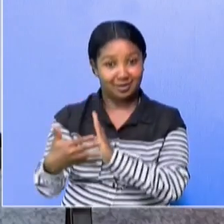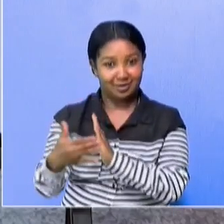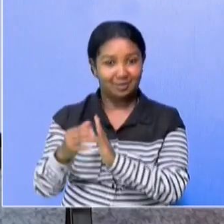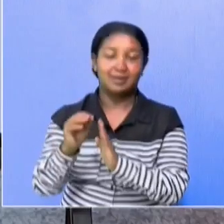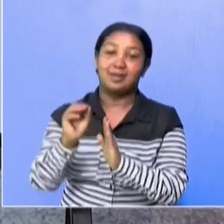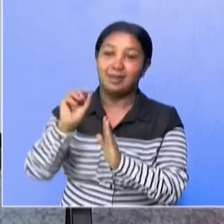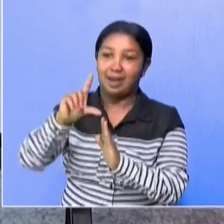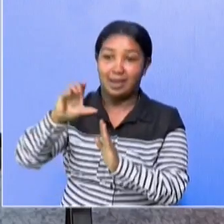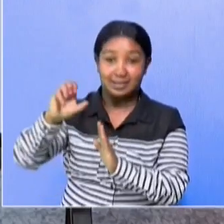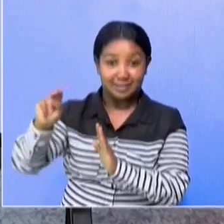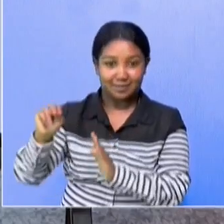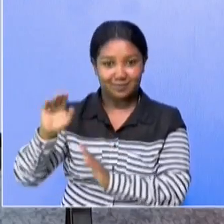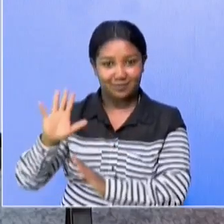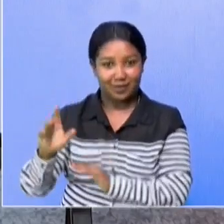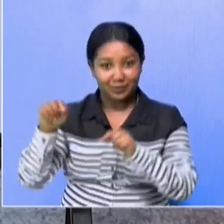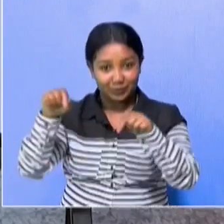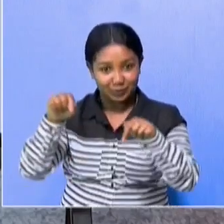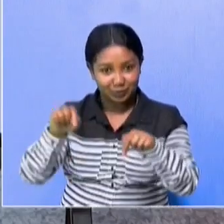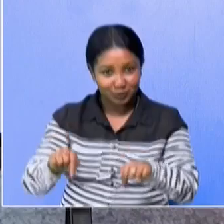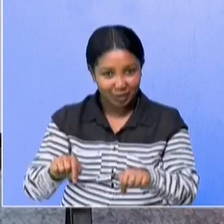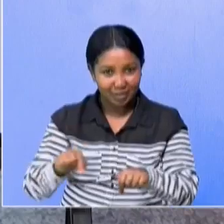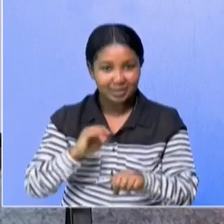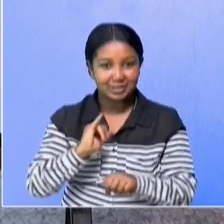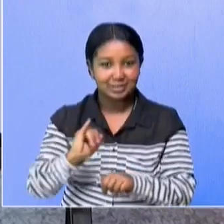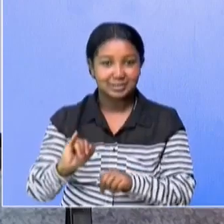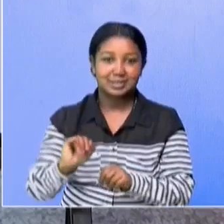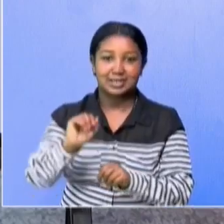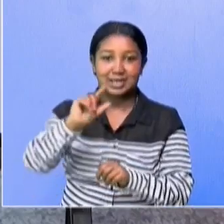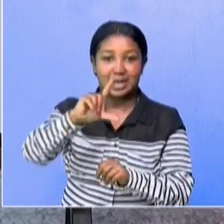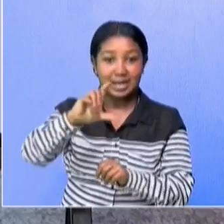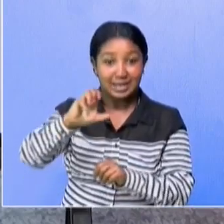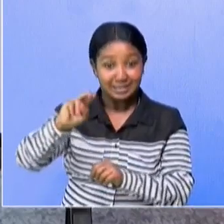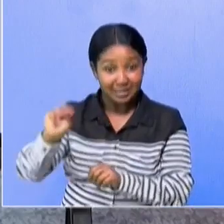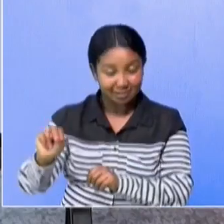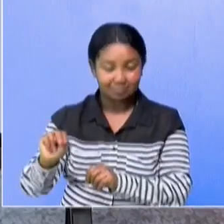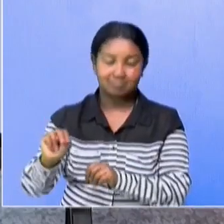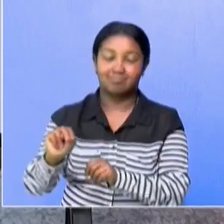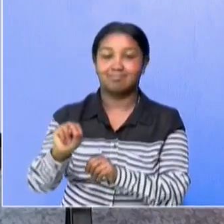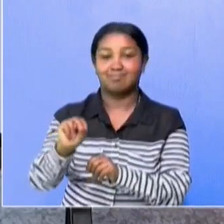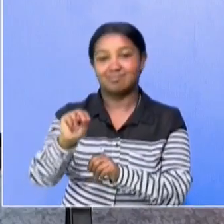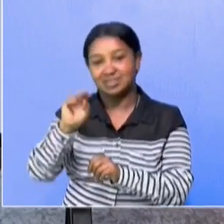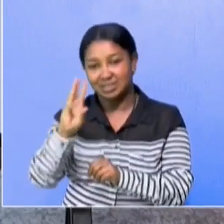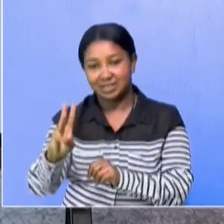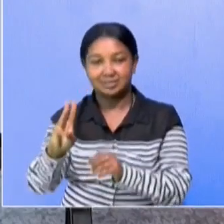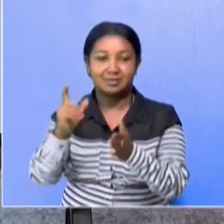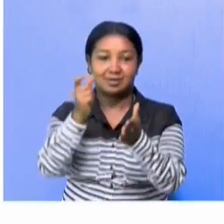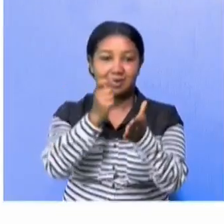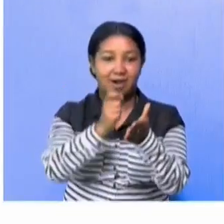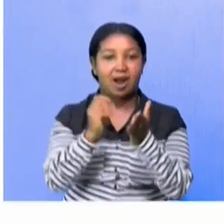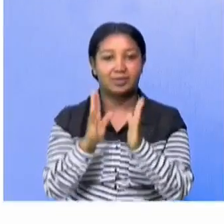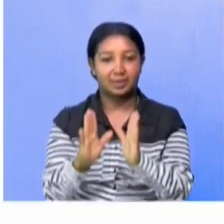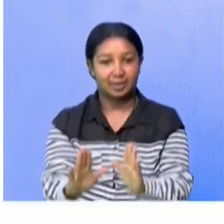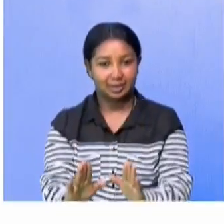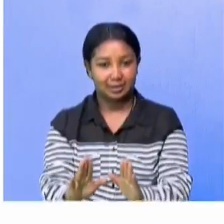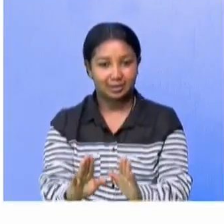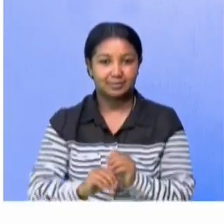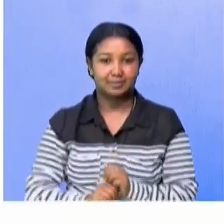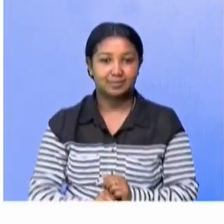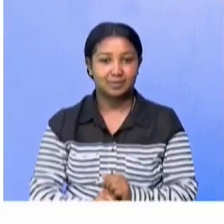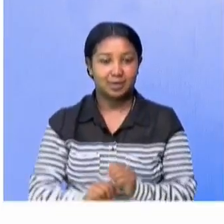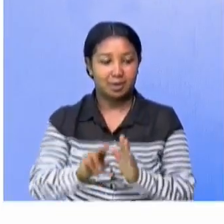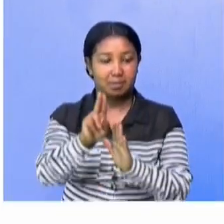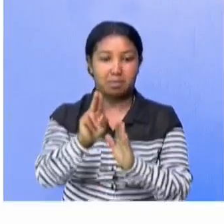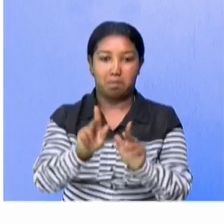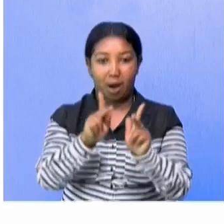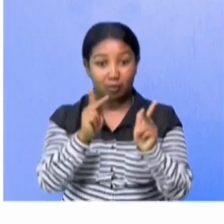lesson 5. Today's lesson that is lesson 6, writing, as a part of unit